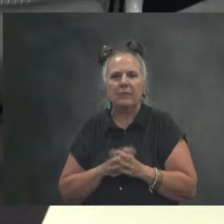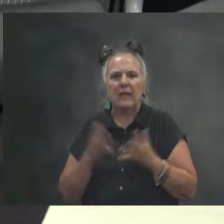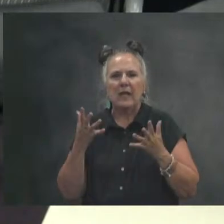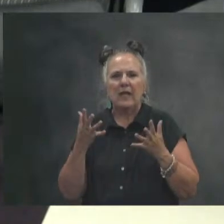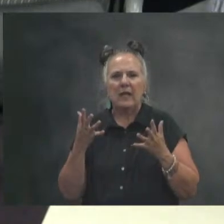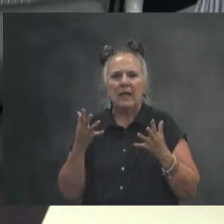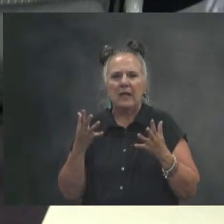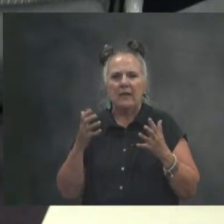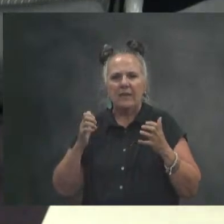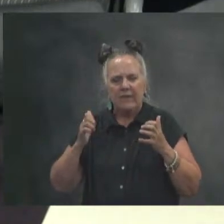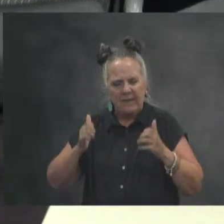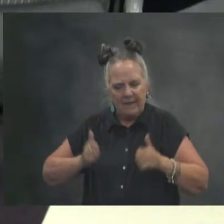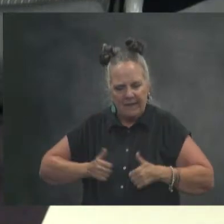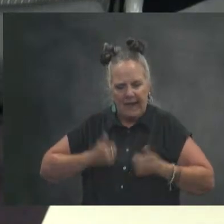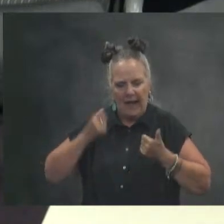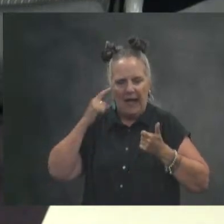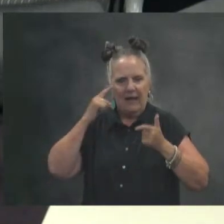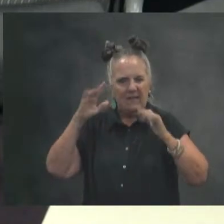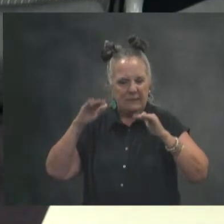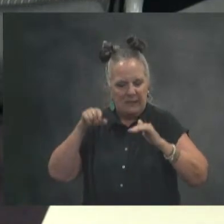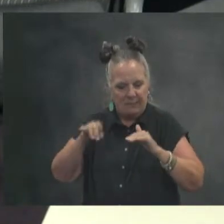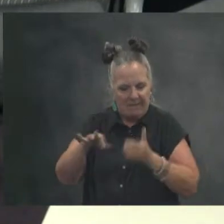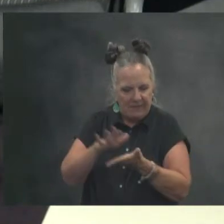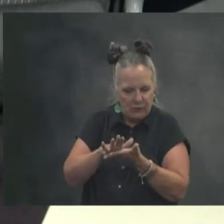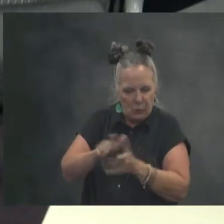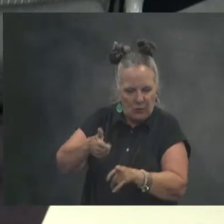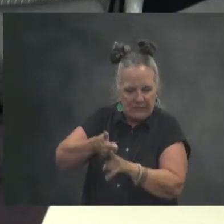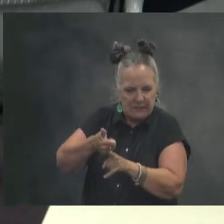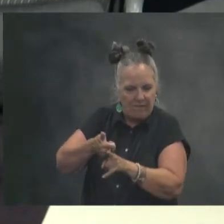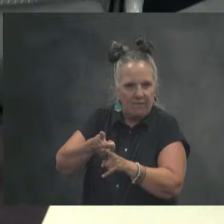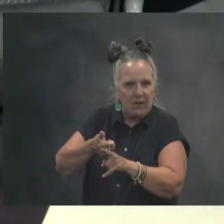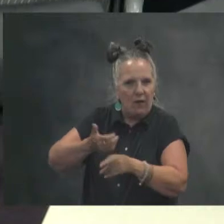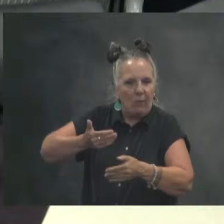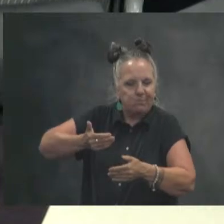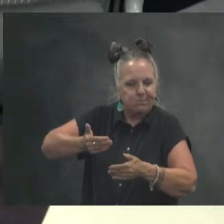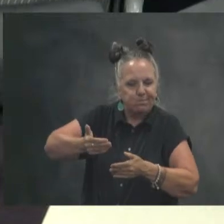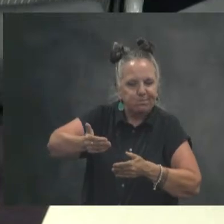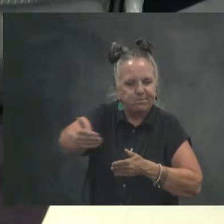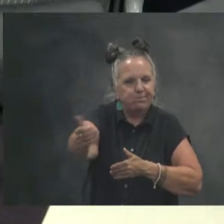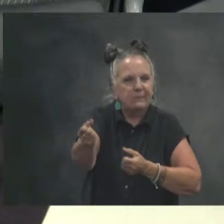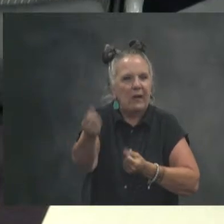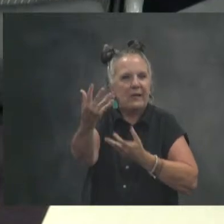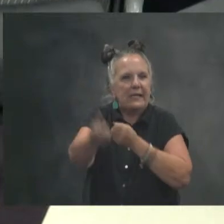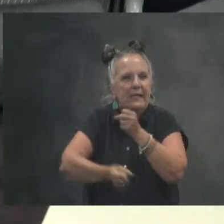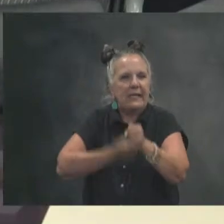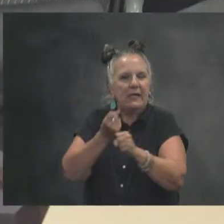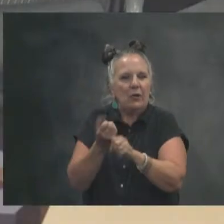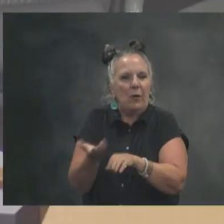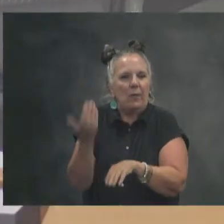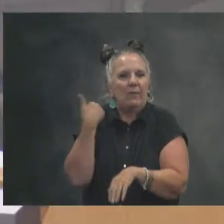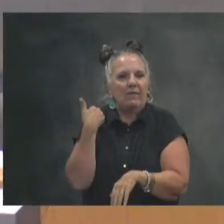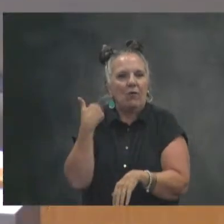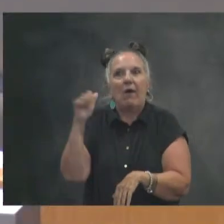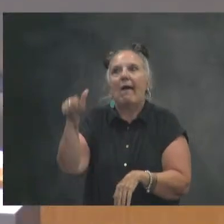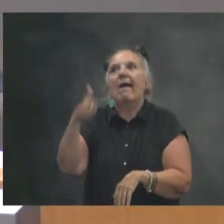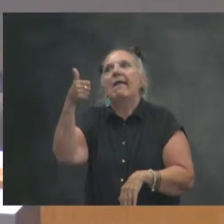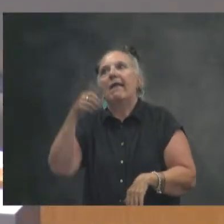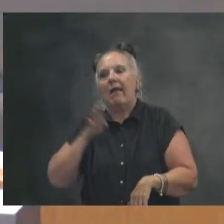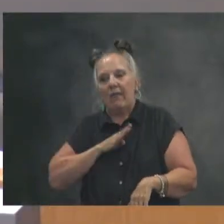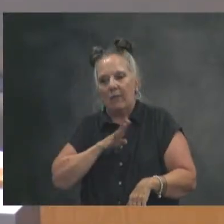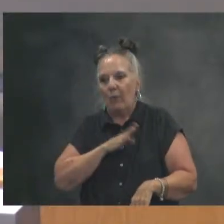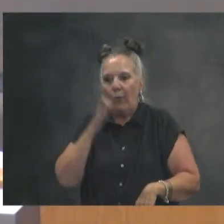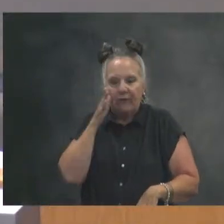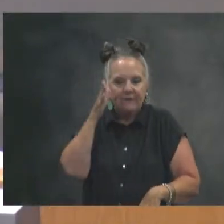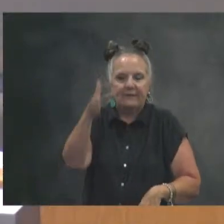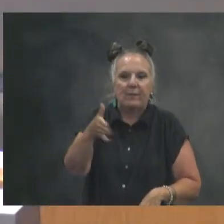expectancy of this school? How far down the road before another board